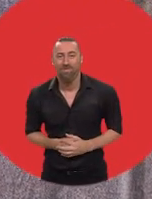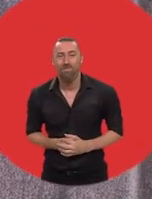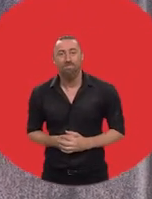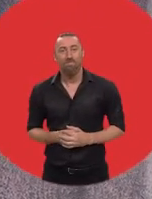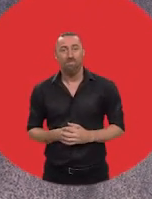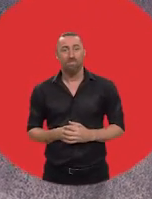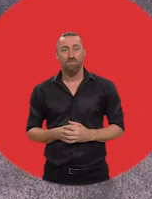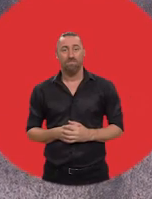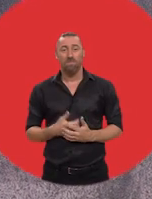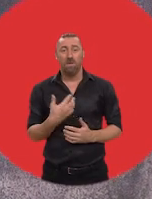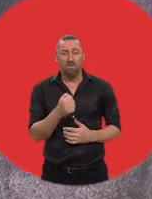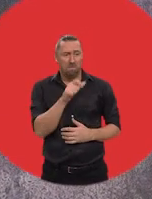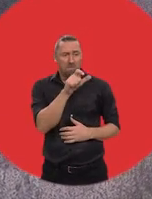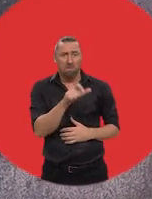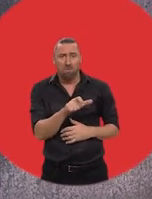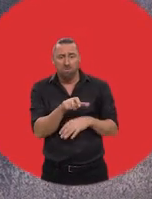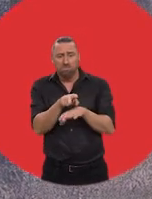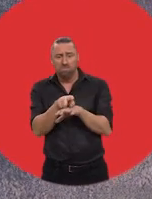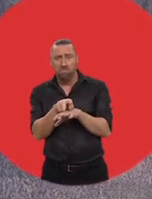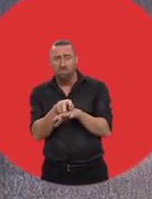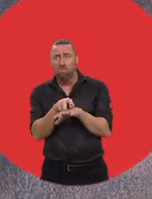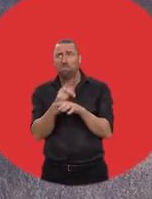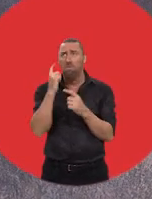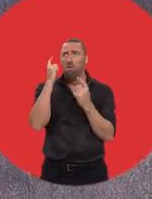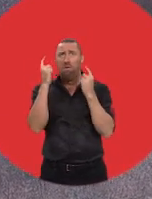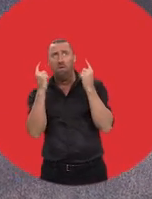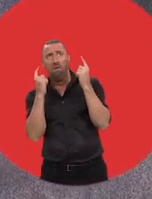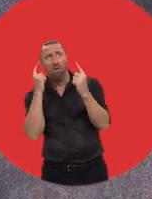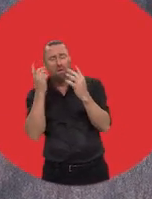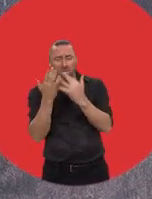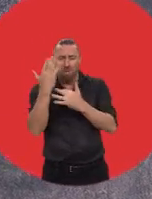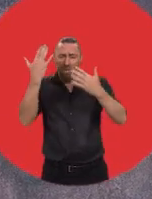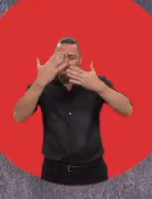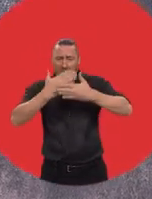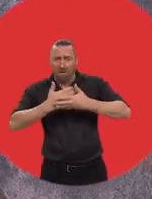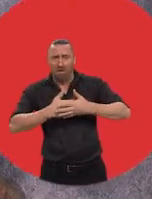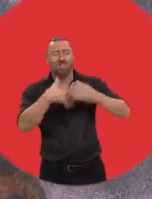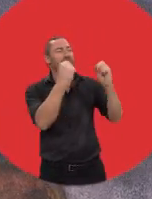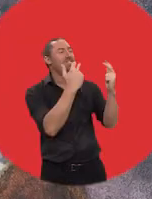A concerto when someone stays awake all night thinking.